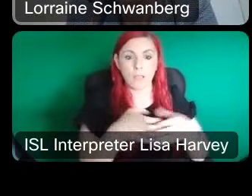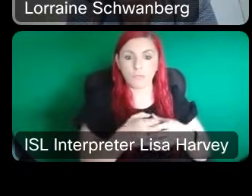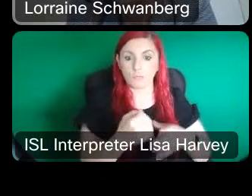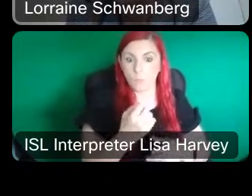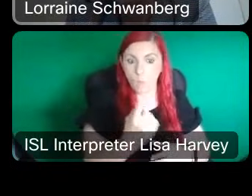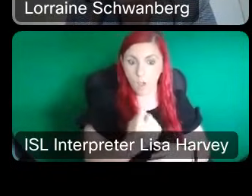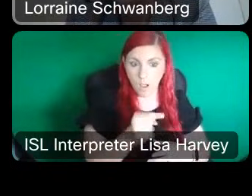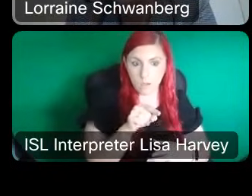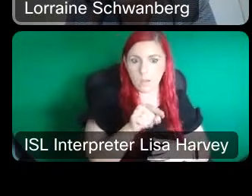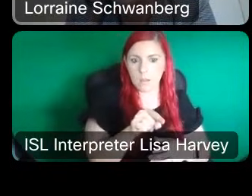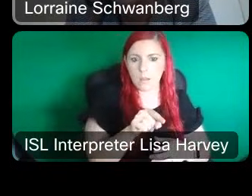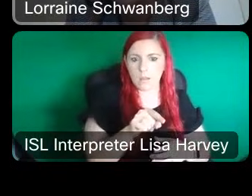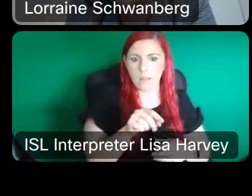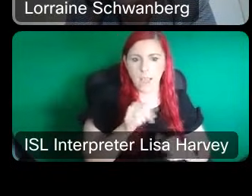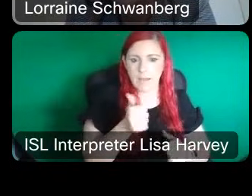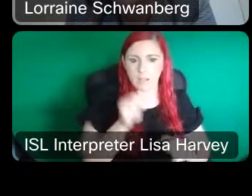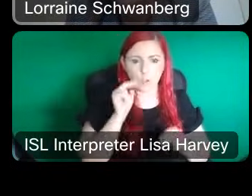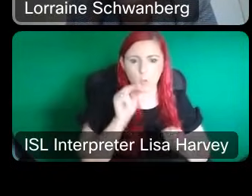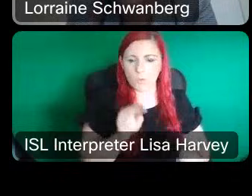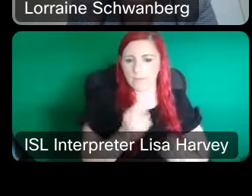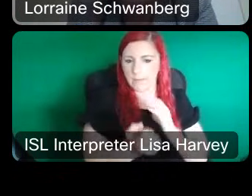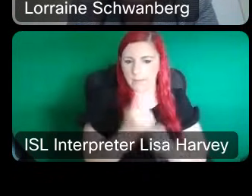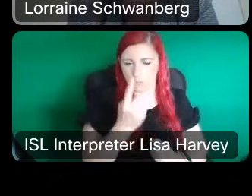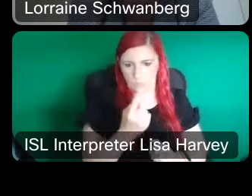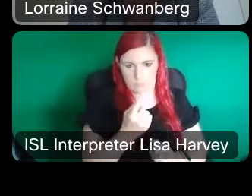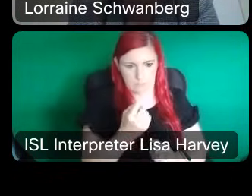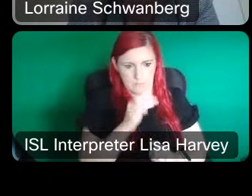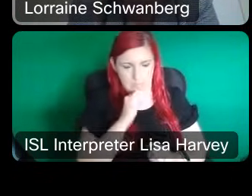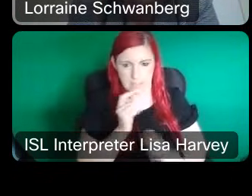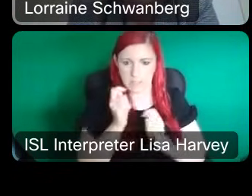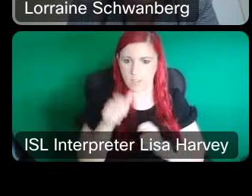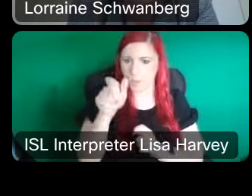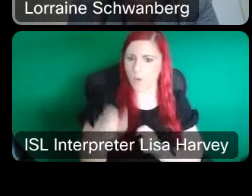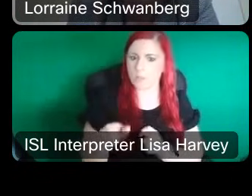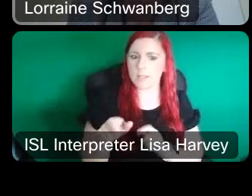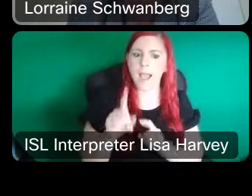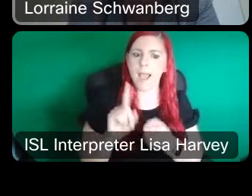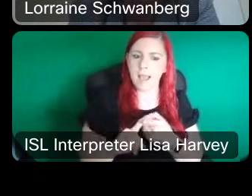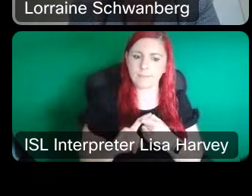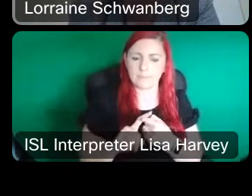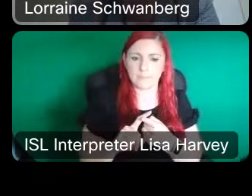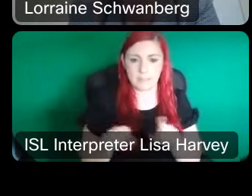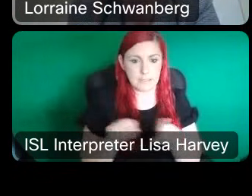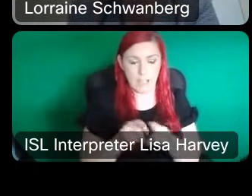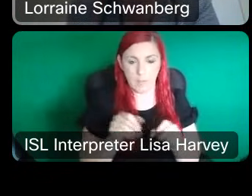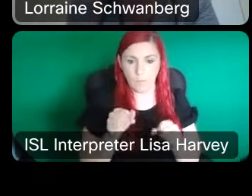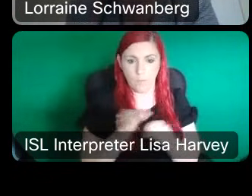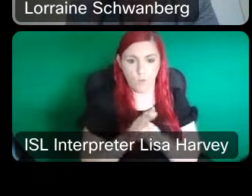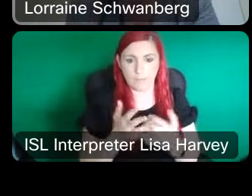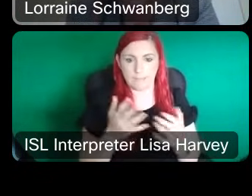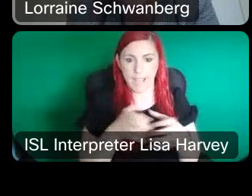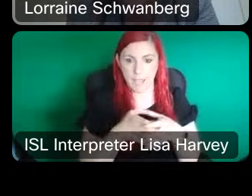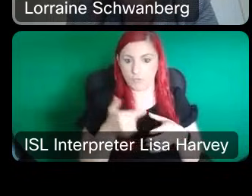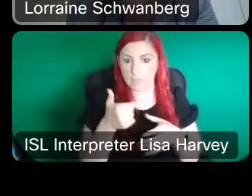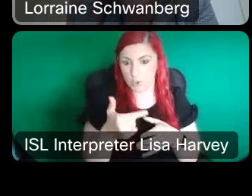a requirement for a designated person, and even for Category 2 incidents, there should be some kind of